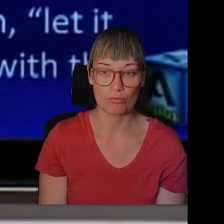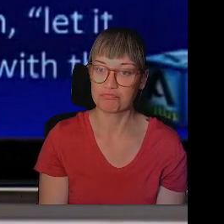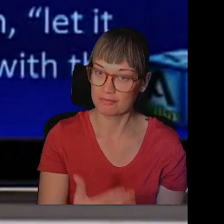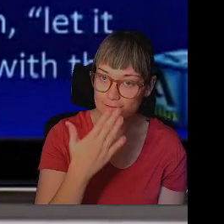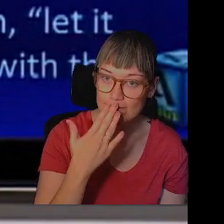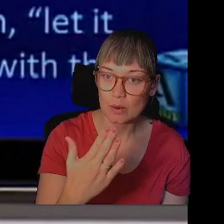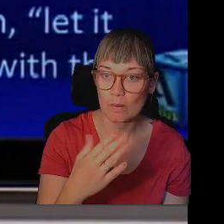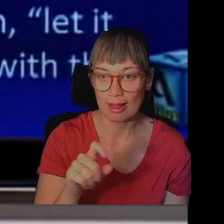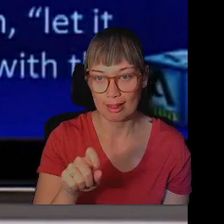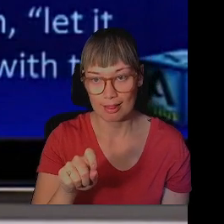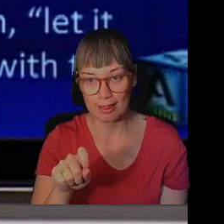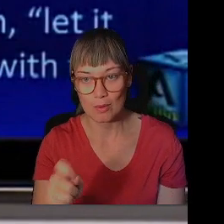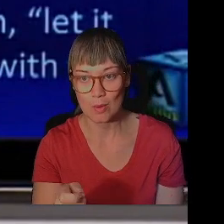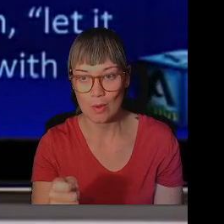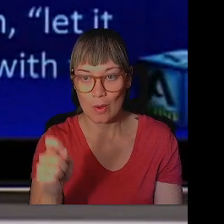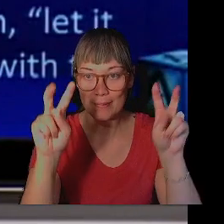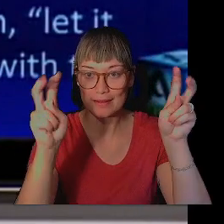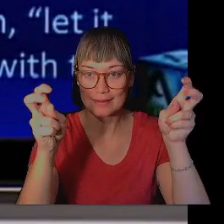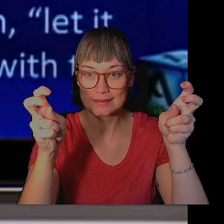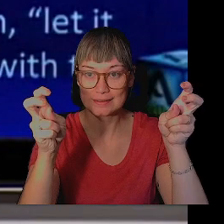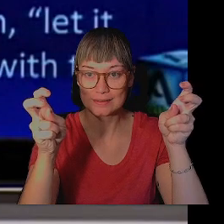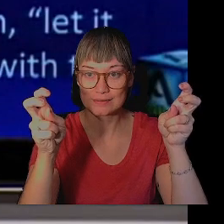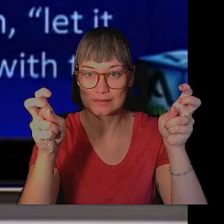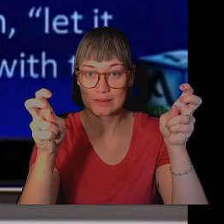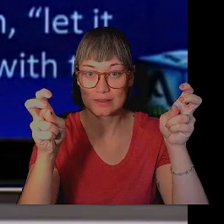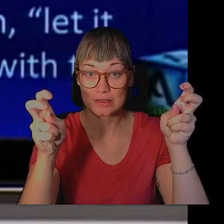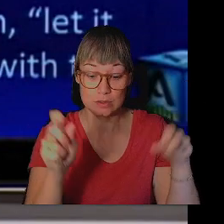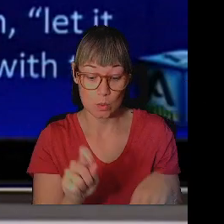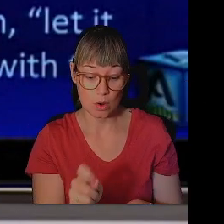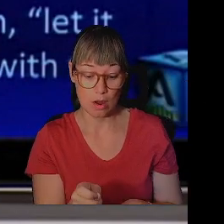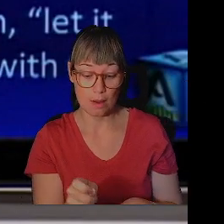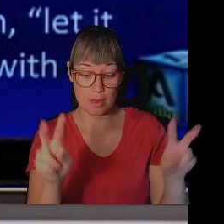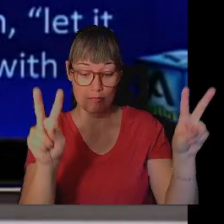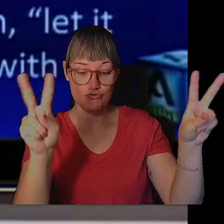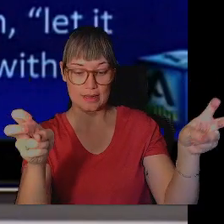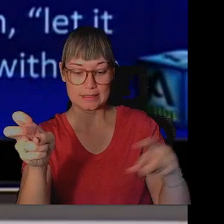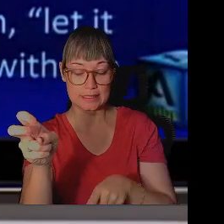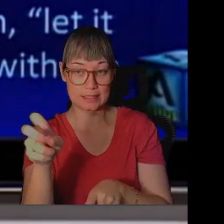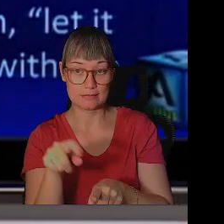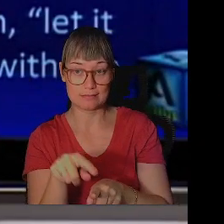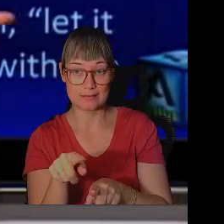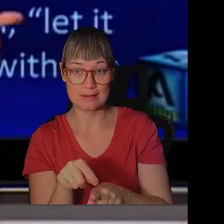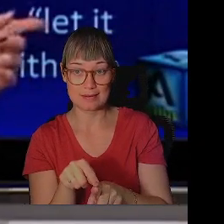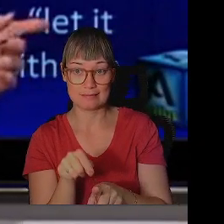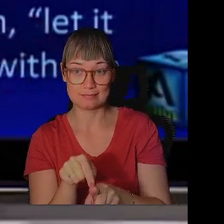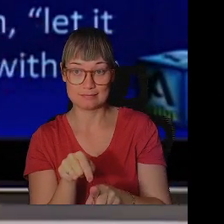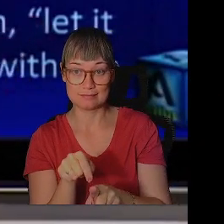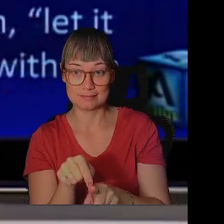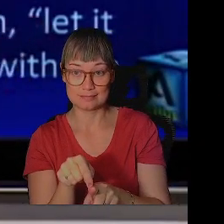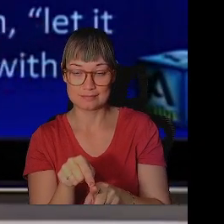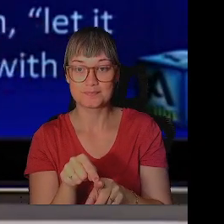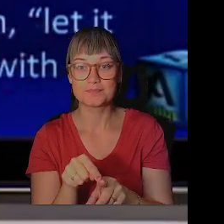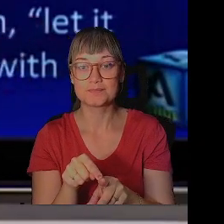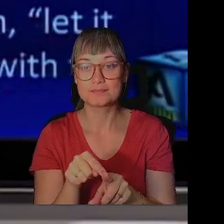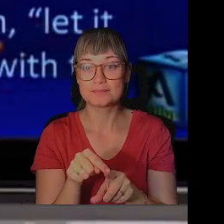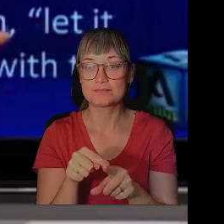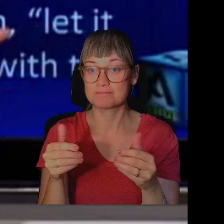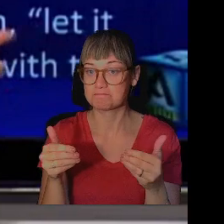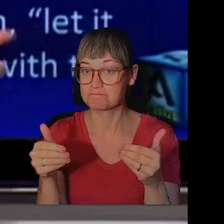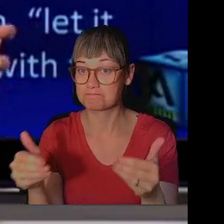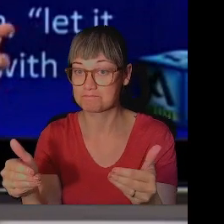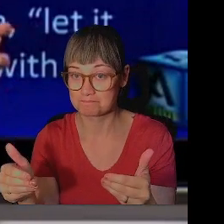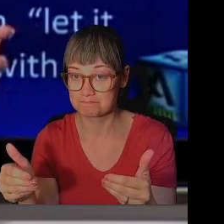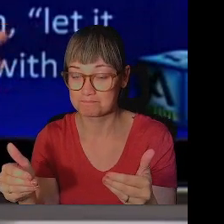marks. Notice that comma is inside the quotation marks. Don't forget that. Then we resume our quotation marks